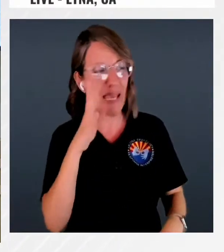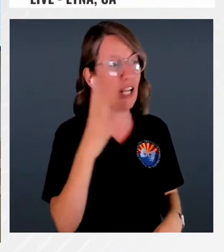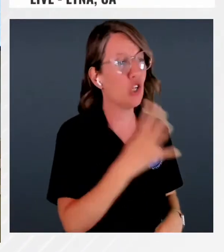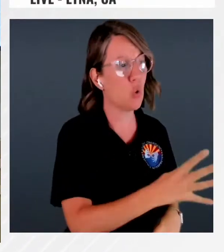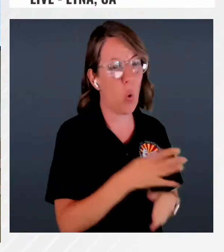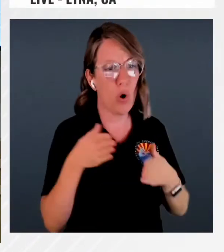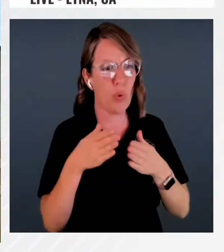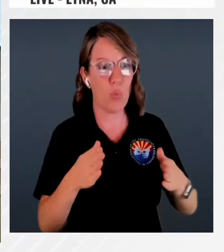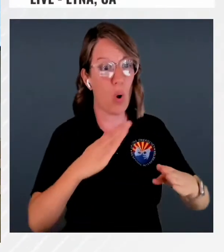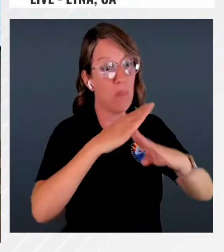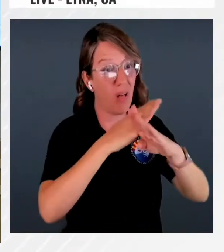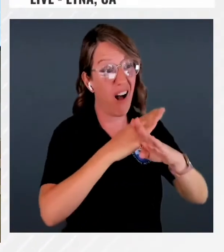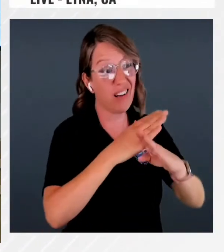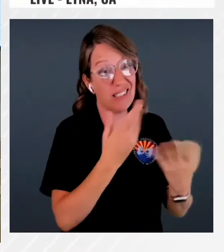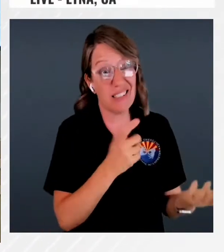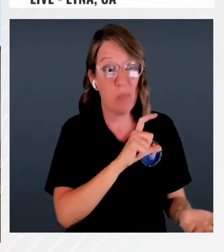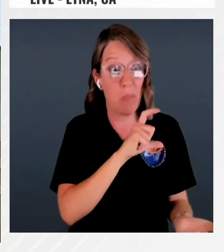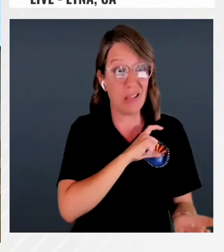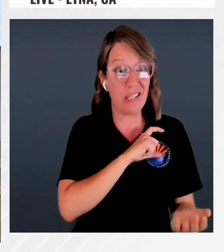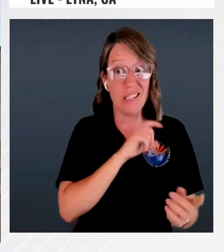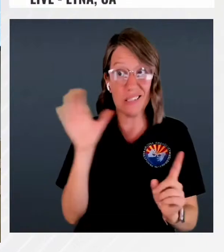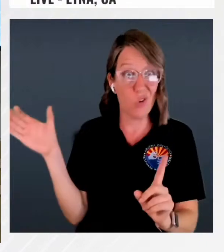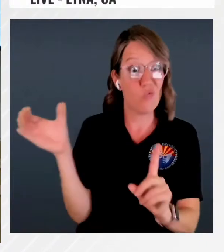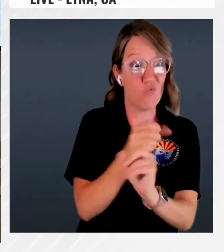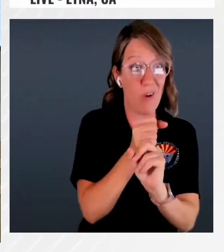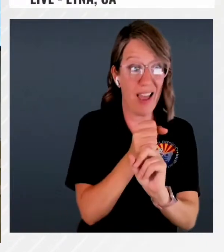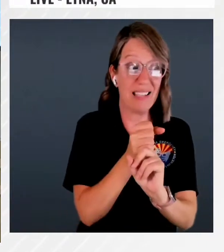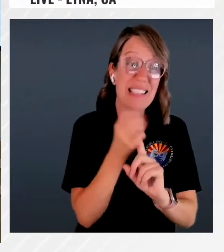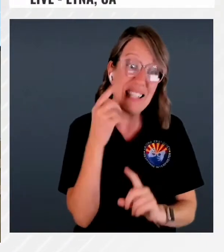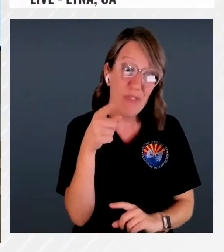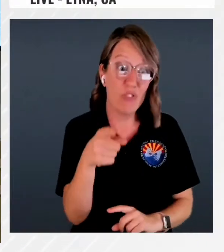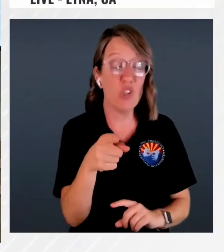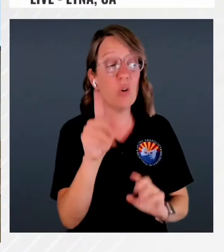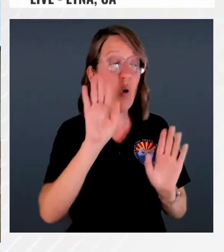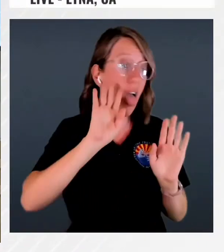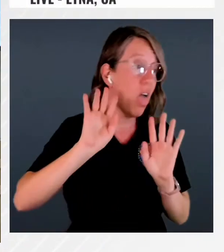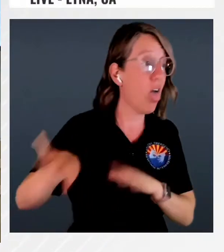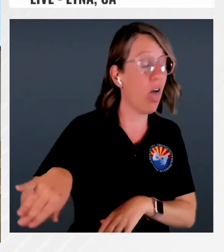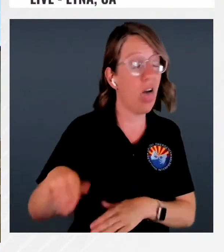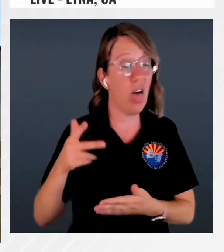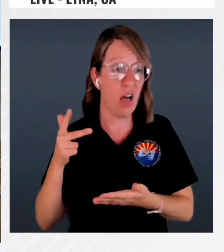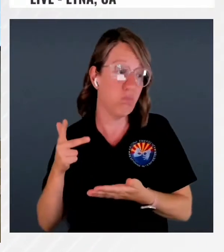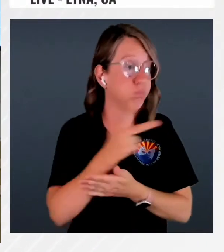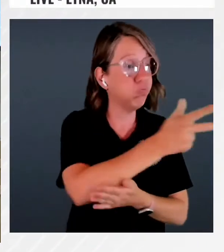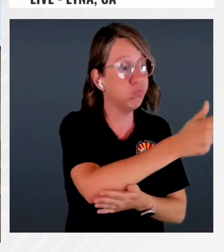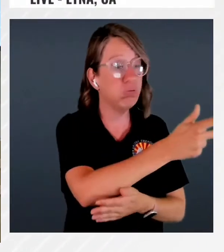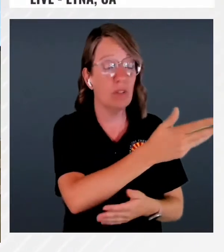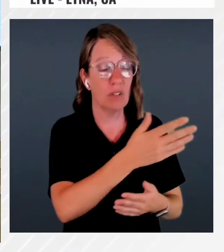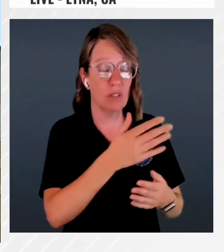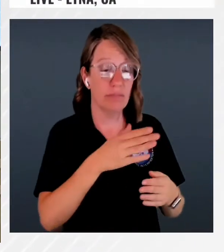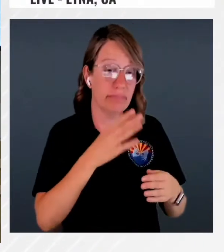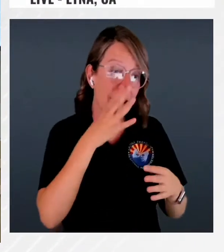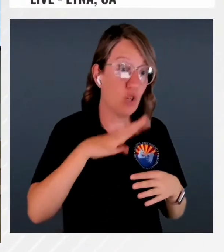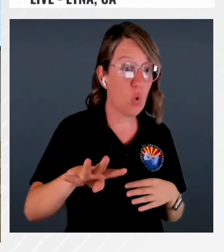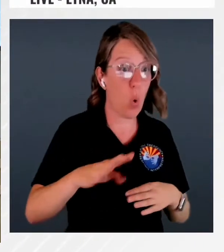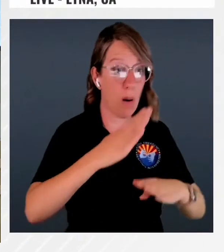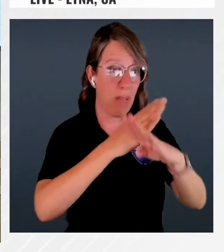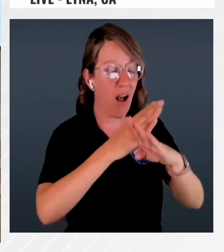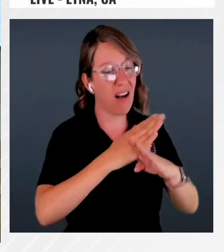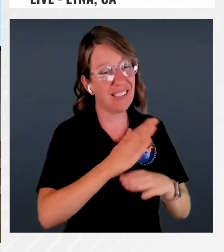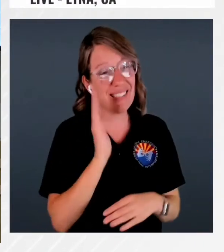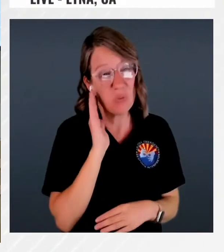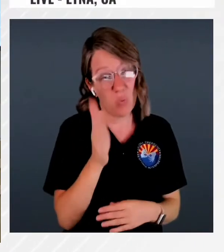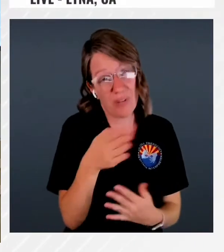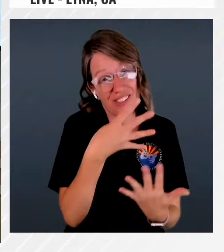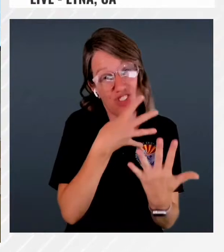that's what we will do. If you run the roadblocks, you will go to jail. There's no negotiating that. You will go to jail. We can't afford to compromise